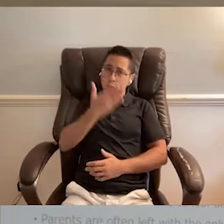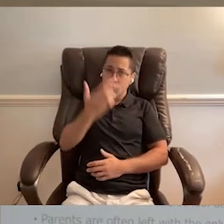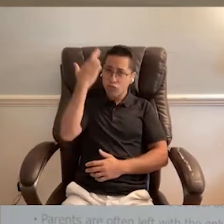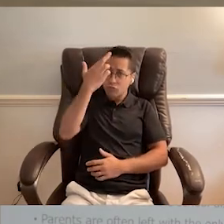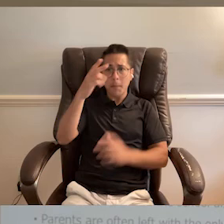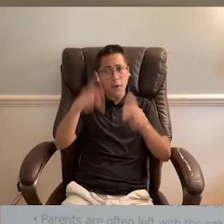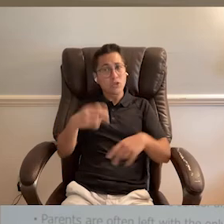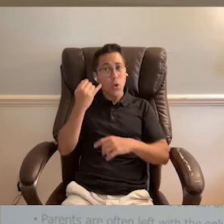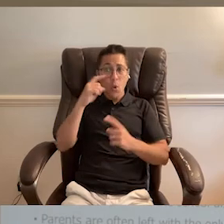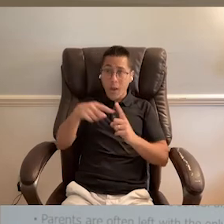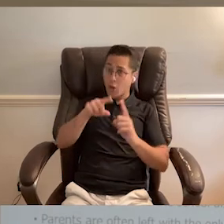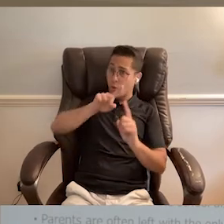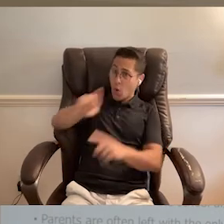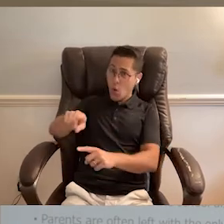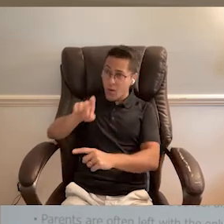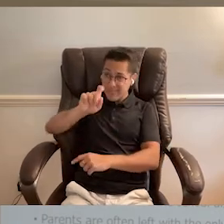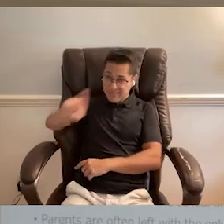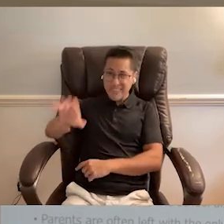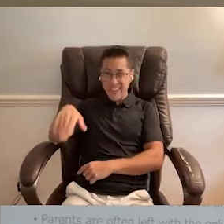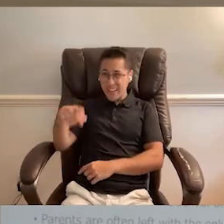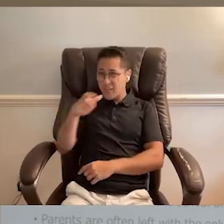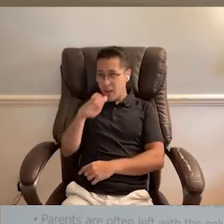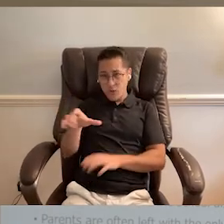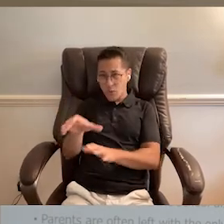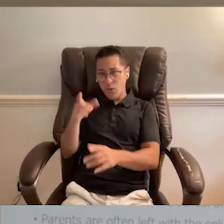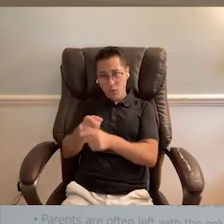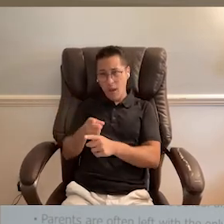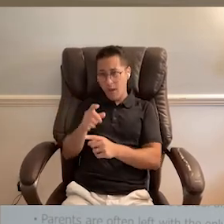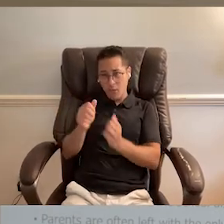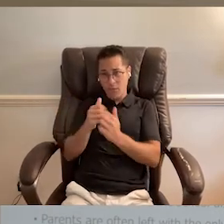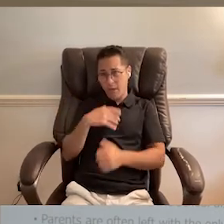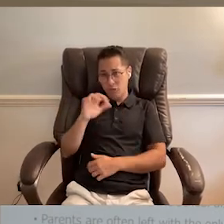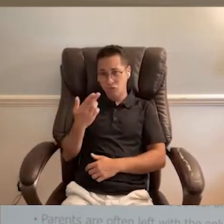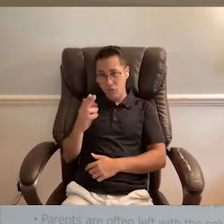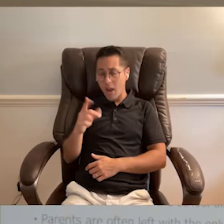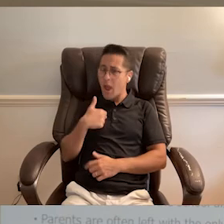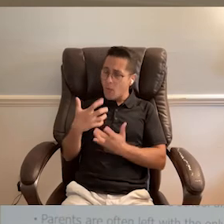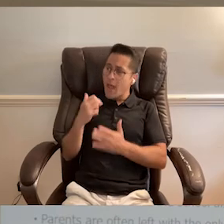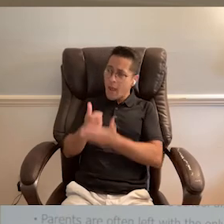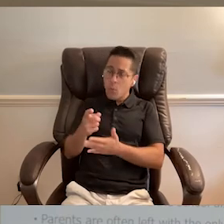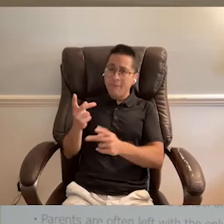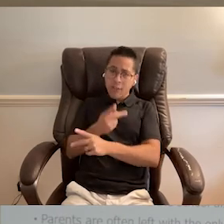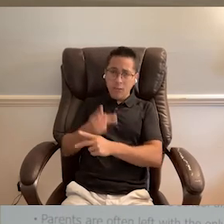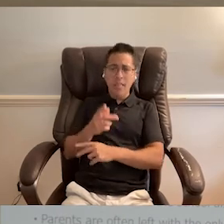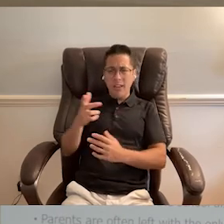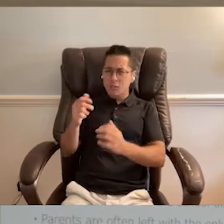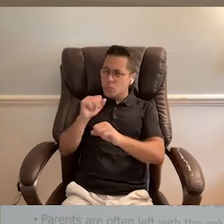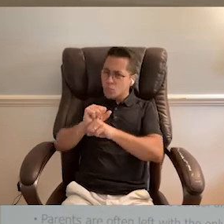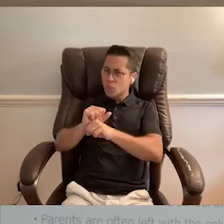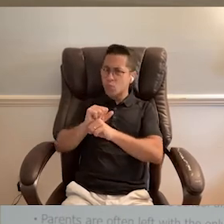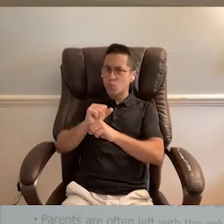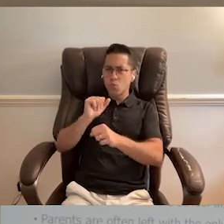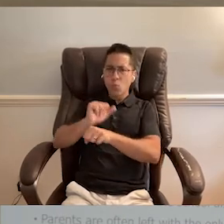say, you're not doing right by my child, I want to help you figure out, let's work together to figure out what we can